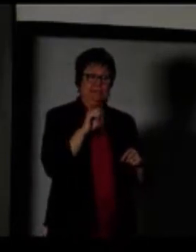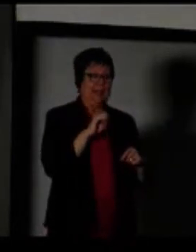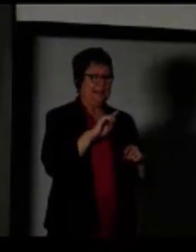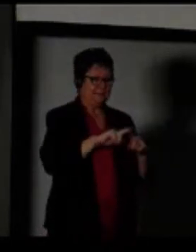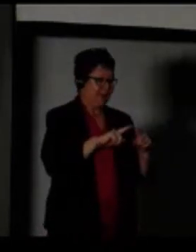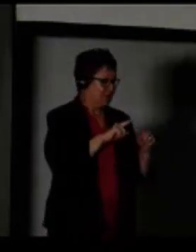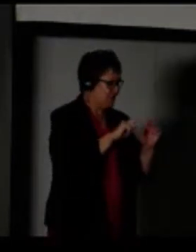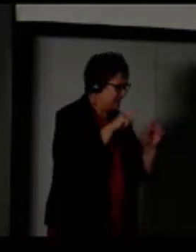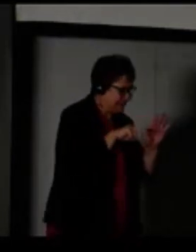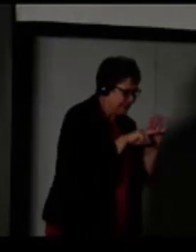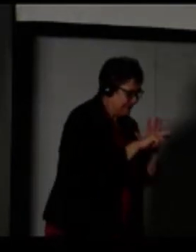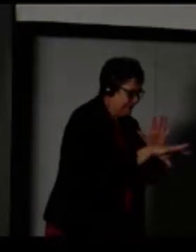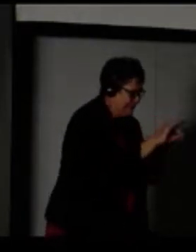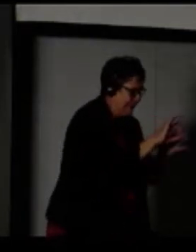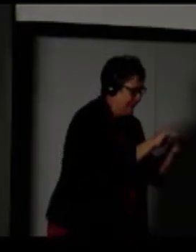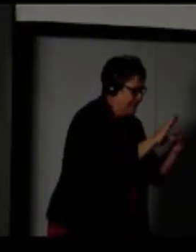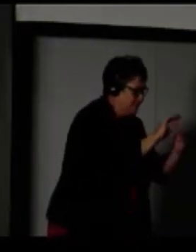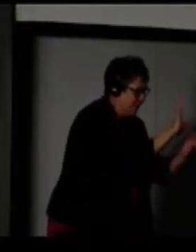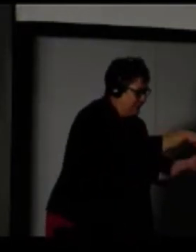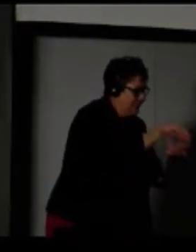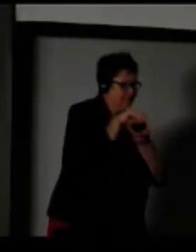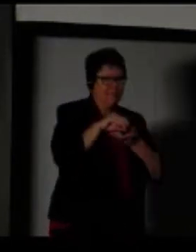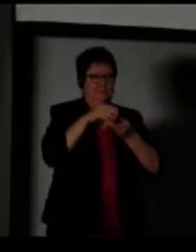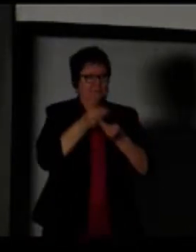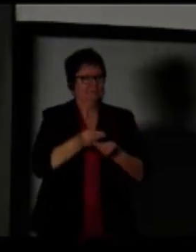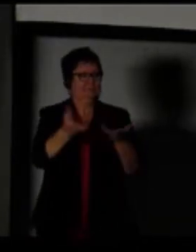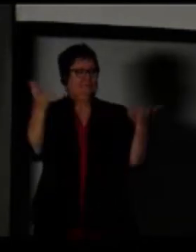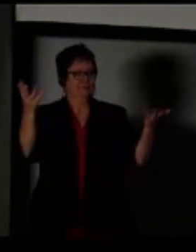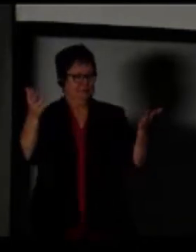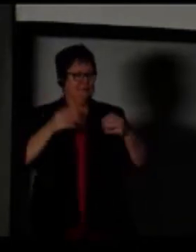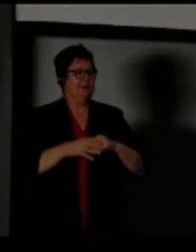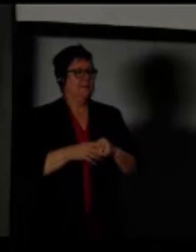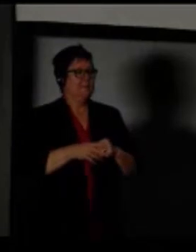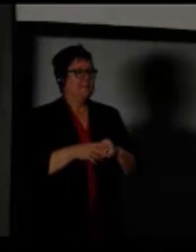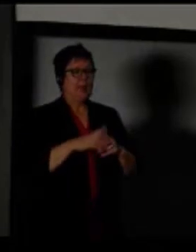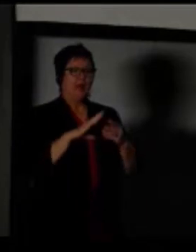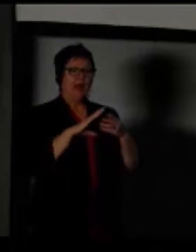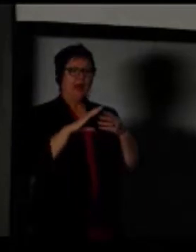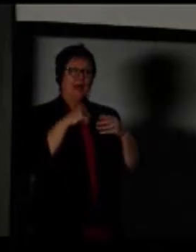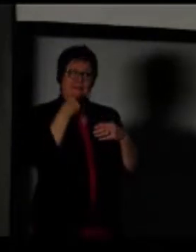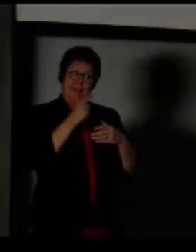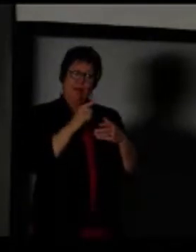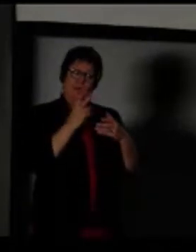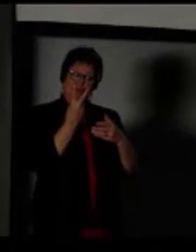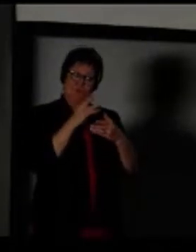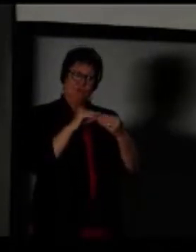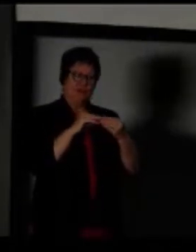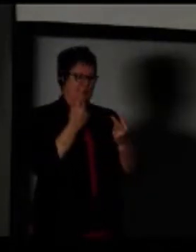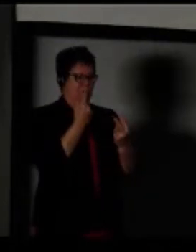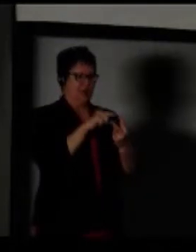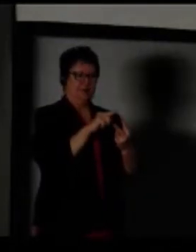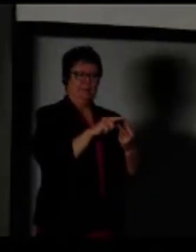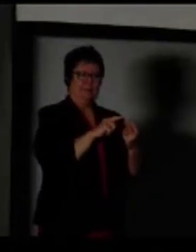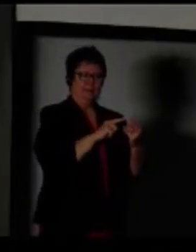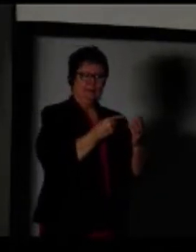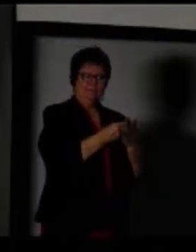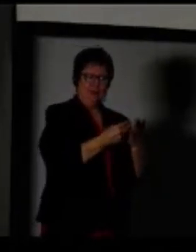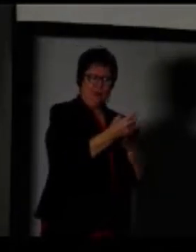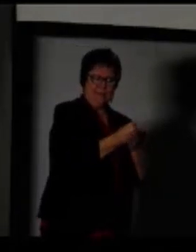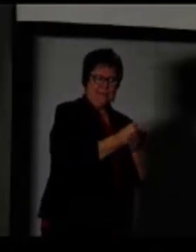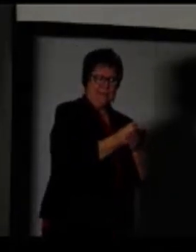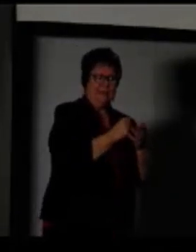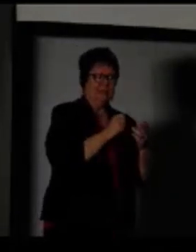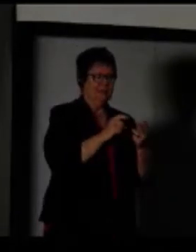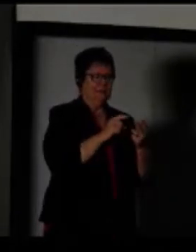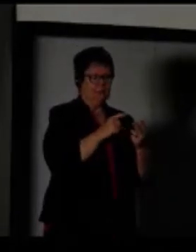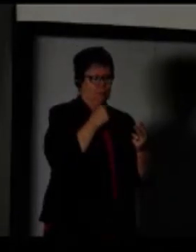surface. Now, I tell these two stories because one is in development, something we didn't anticipate, and the other is using our